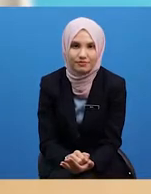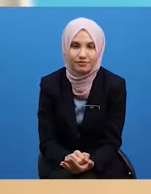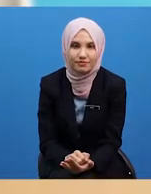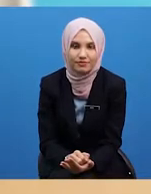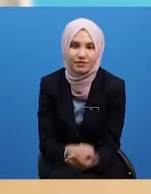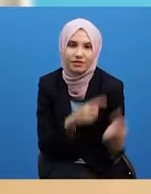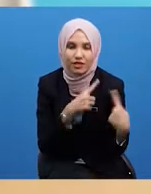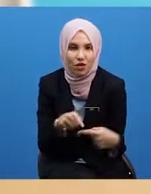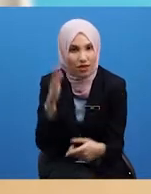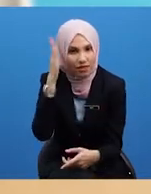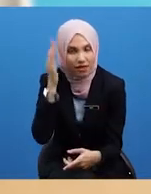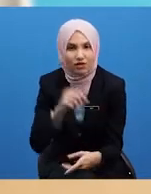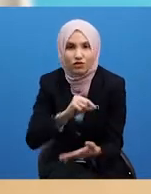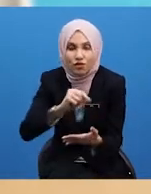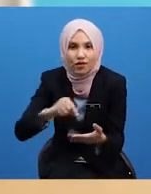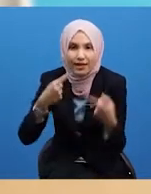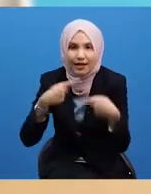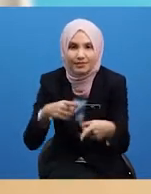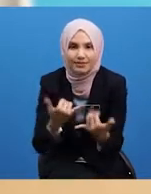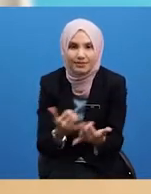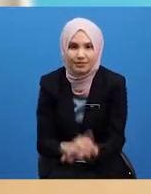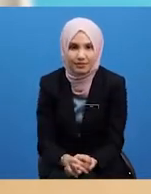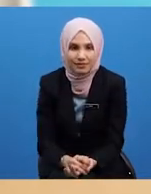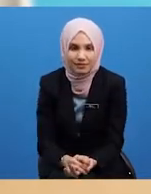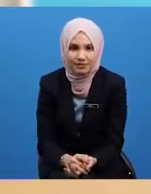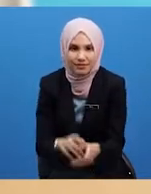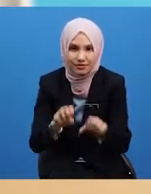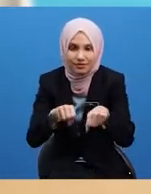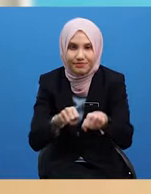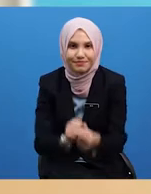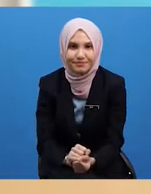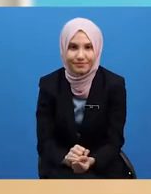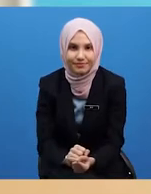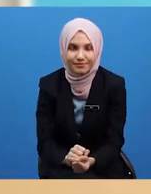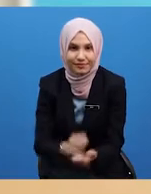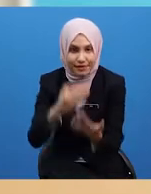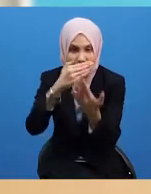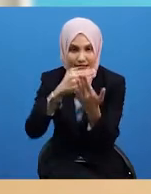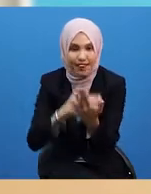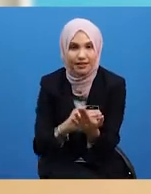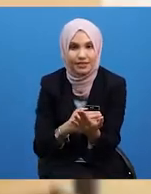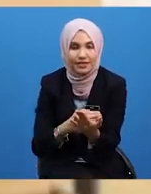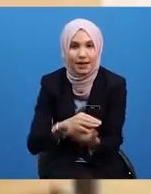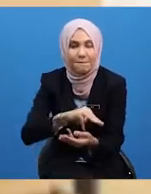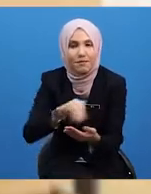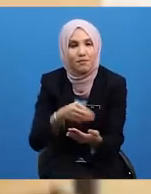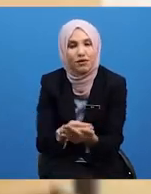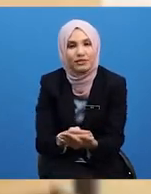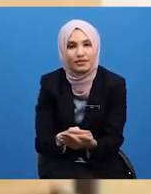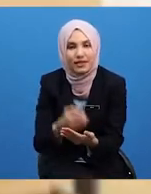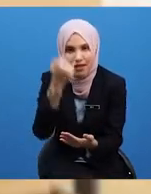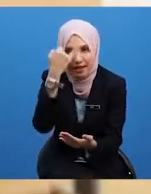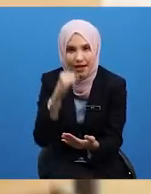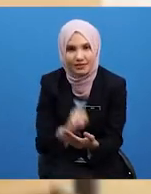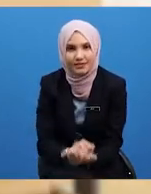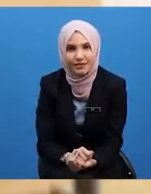Since we know how to write the answer now, shall we list the main points and ideas? Then we will